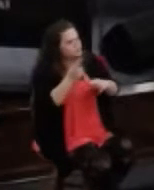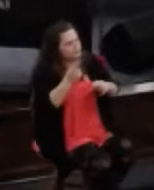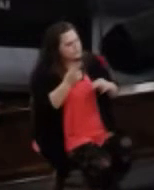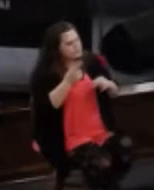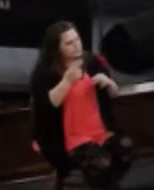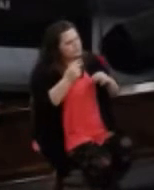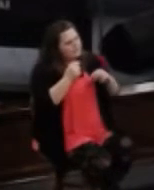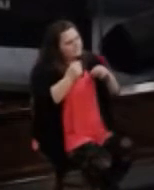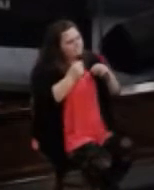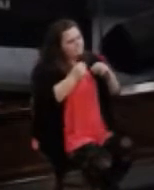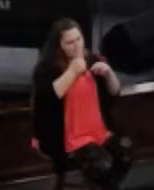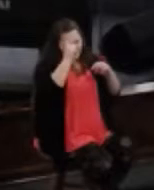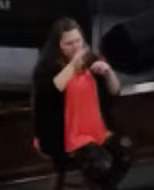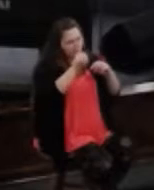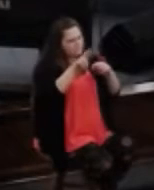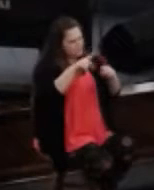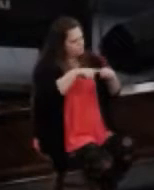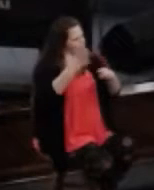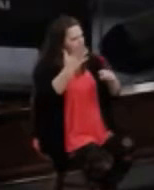was for myrrh?